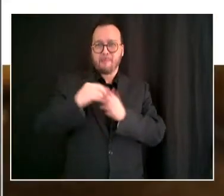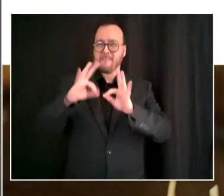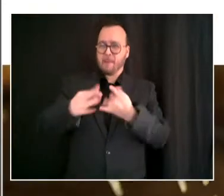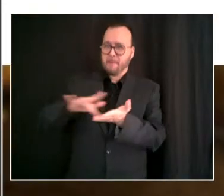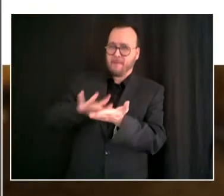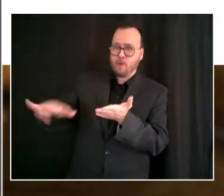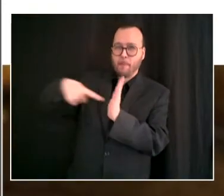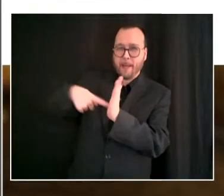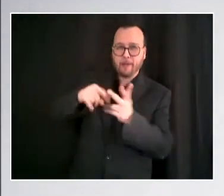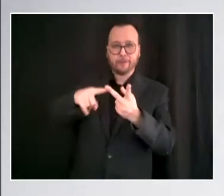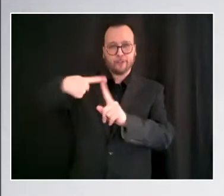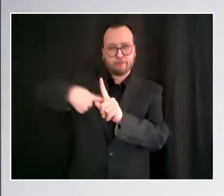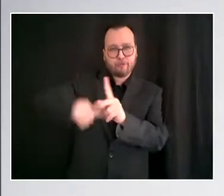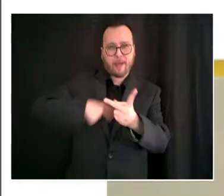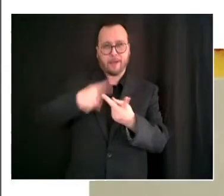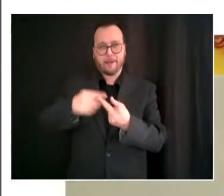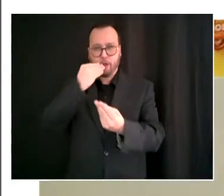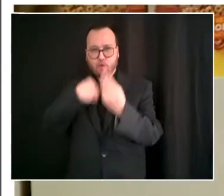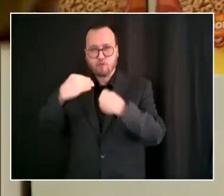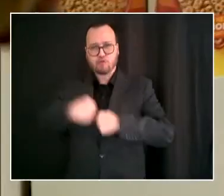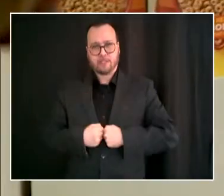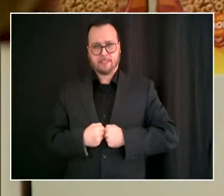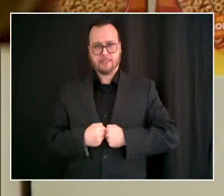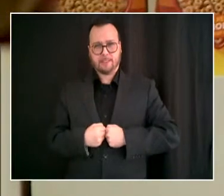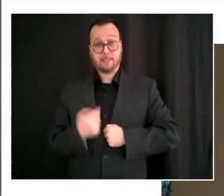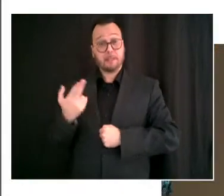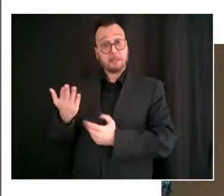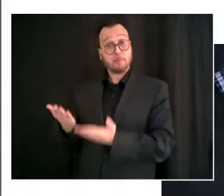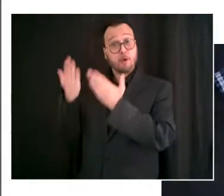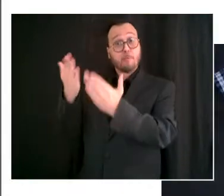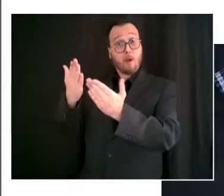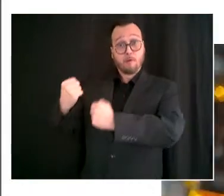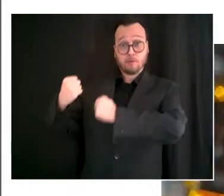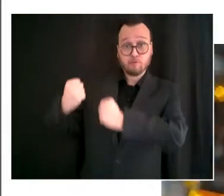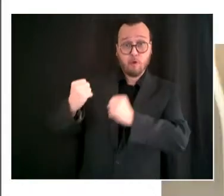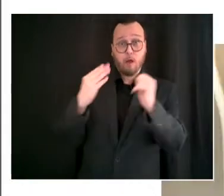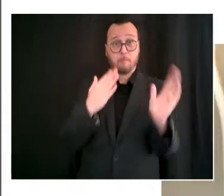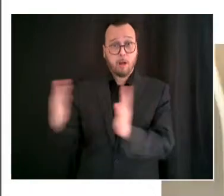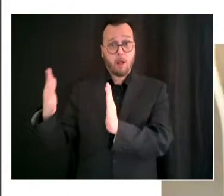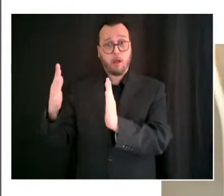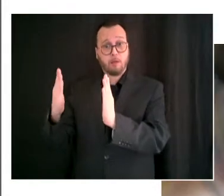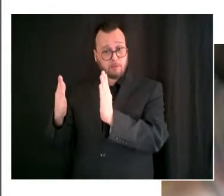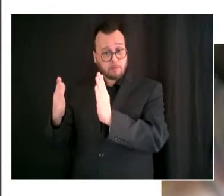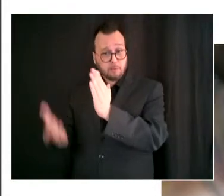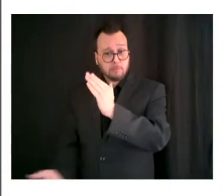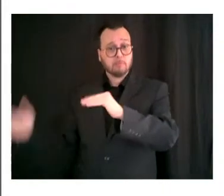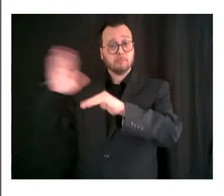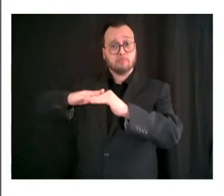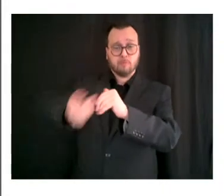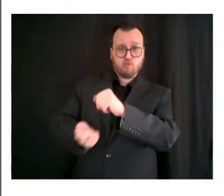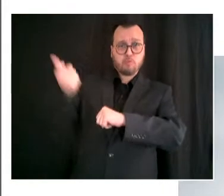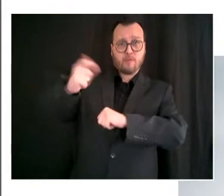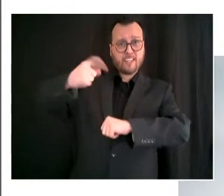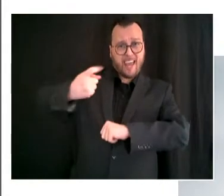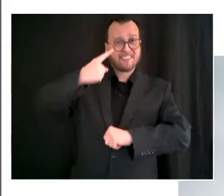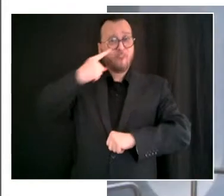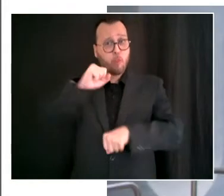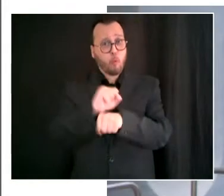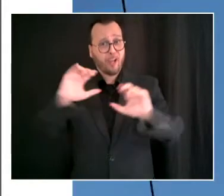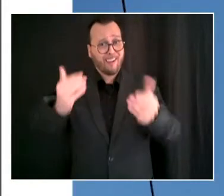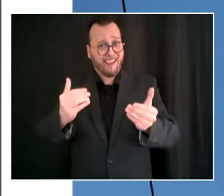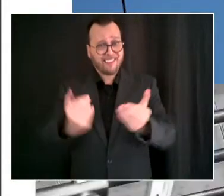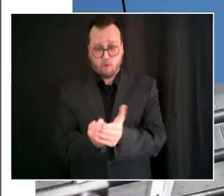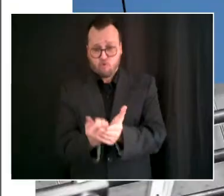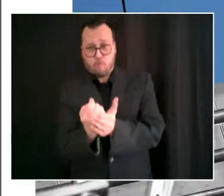and groceries. And he's proposed a bold plan to axe the tax for the working class, to eliminate and cut city